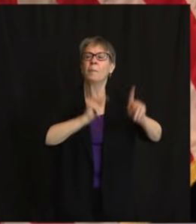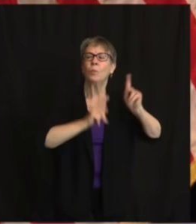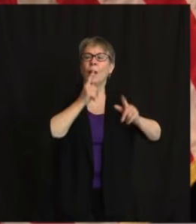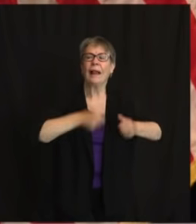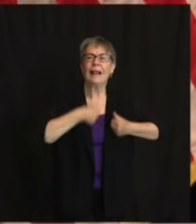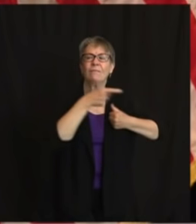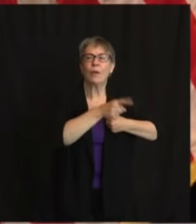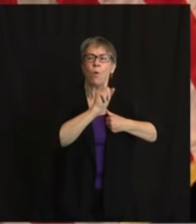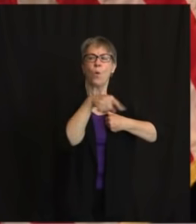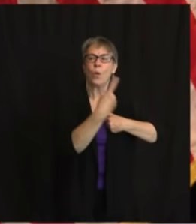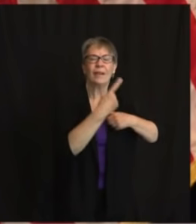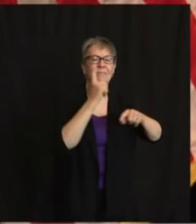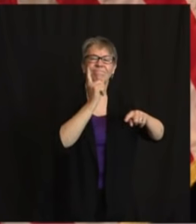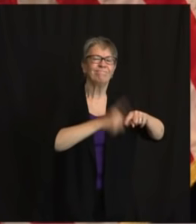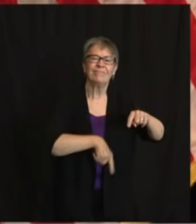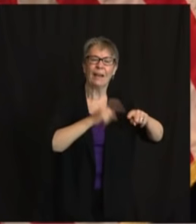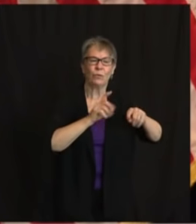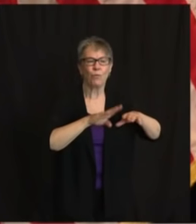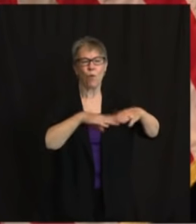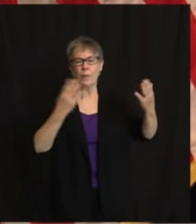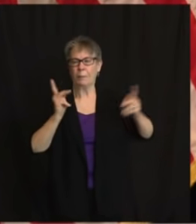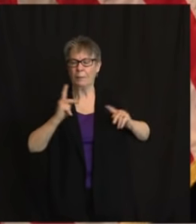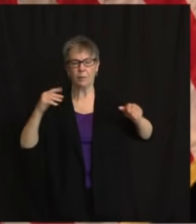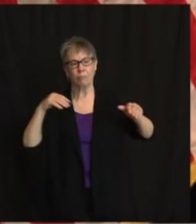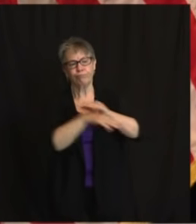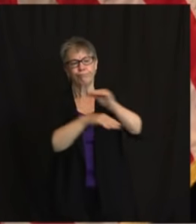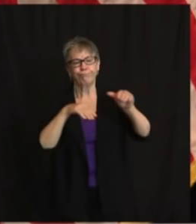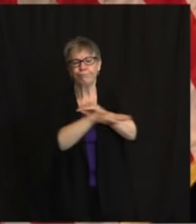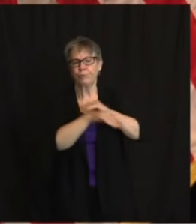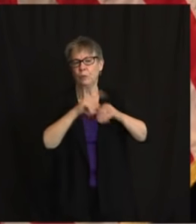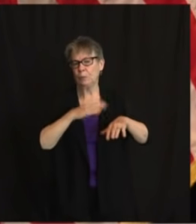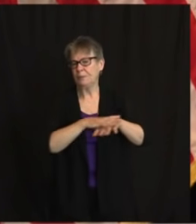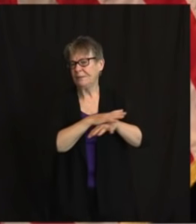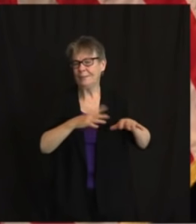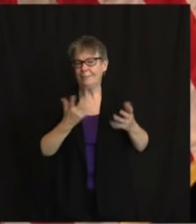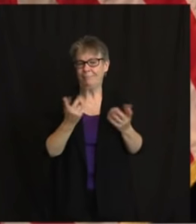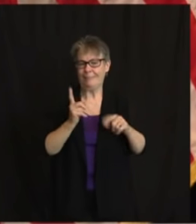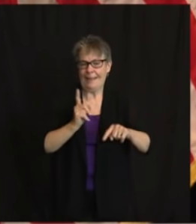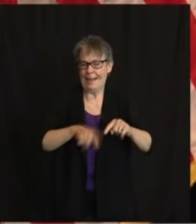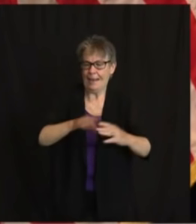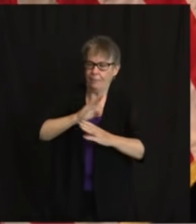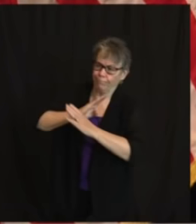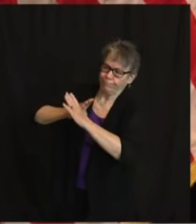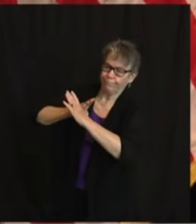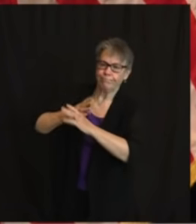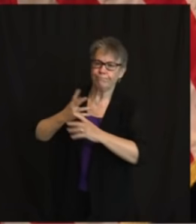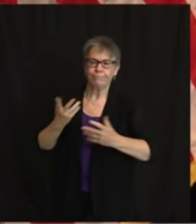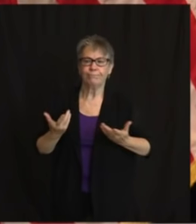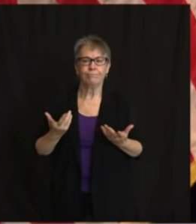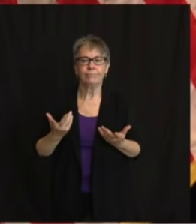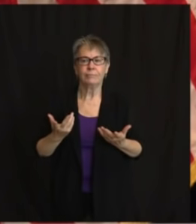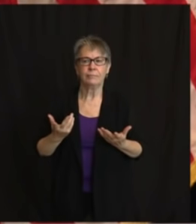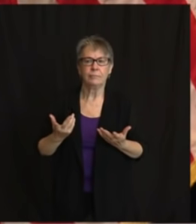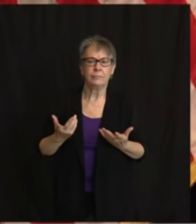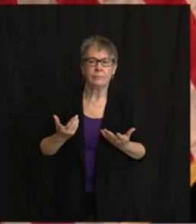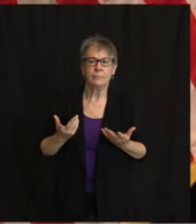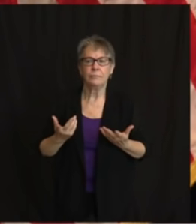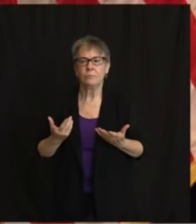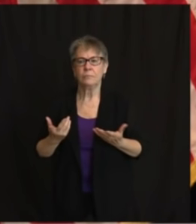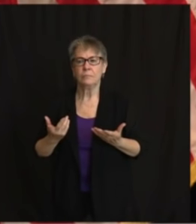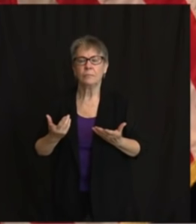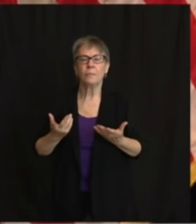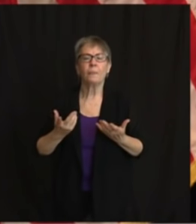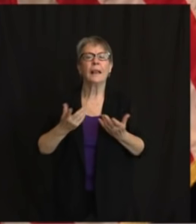decision, bear with us because we think some guidance may make sense here. In fact, we're certain it will make sense. We're encouraged by the